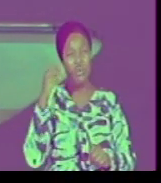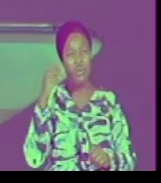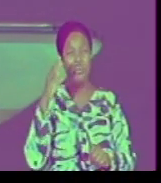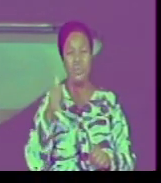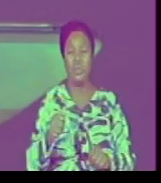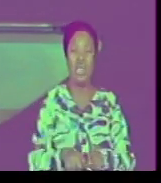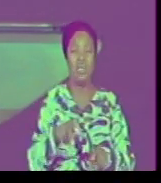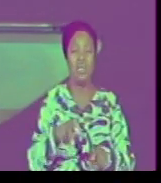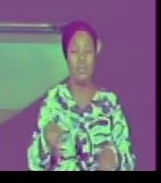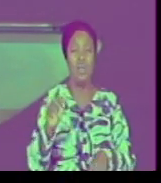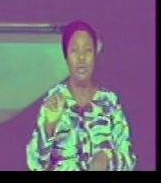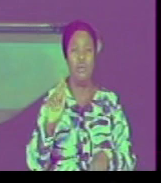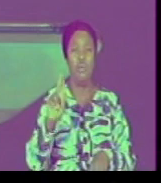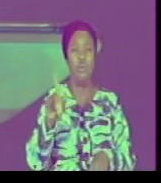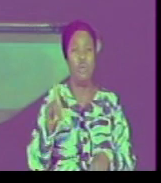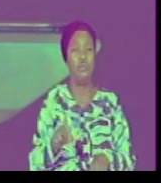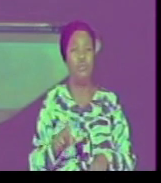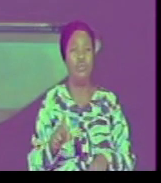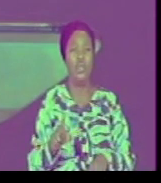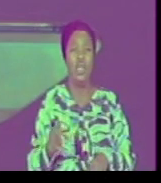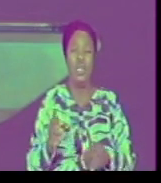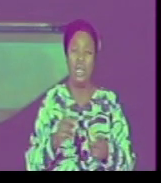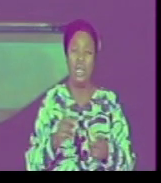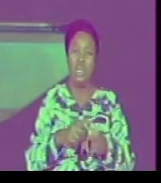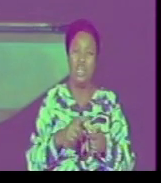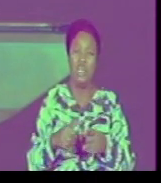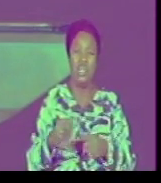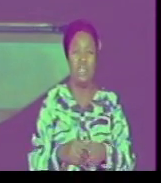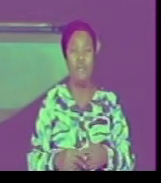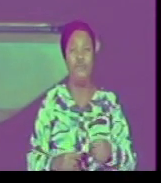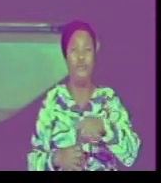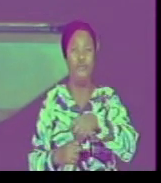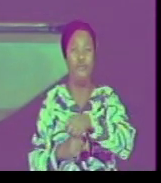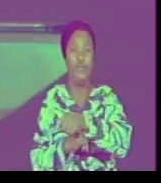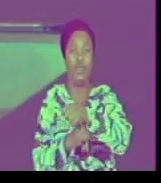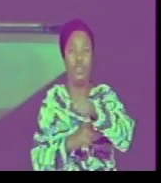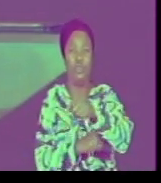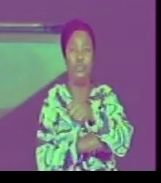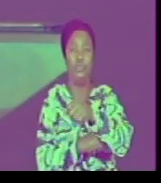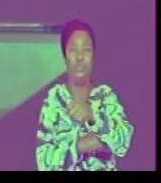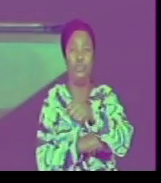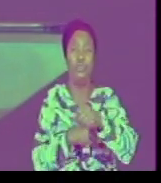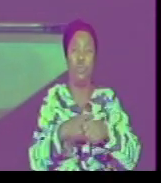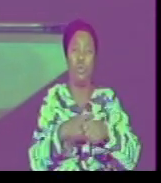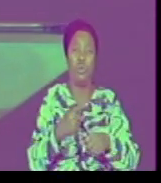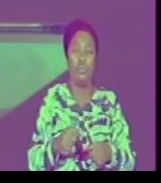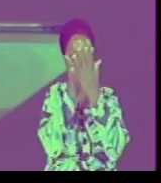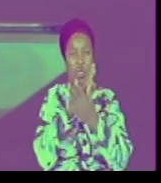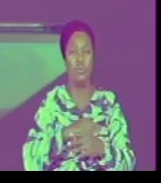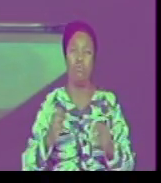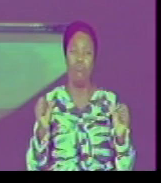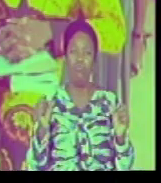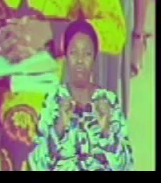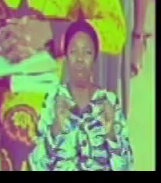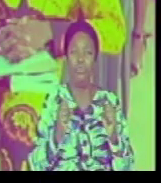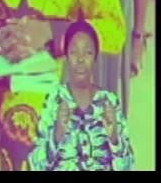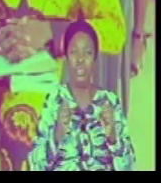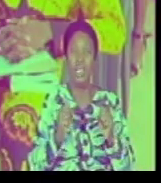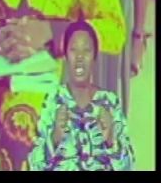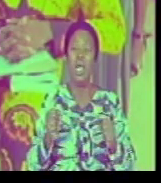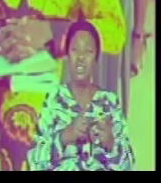the foundations of the prison, the foundation was shaken. But all the same, Silas, let